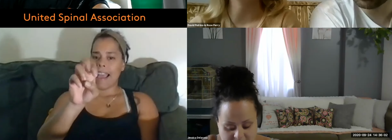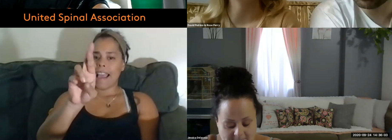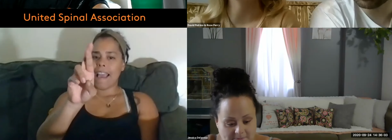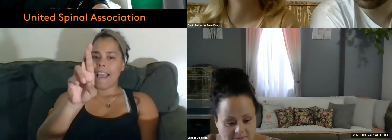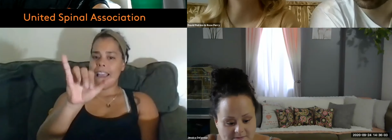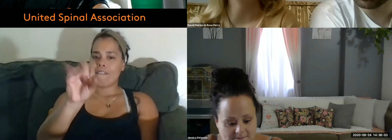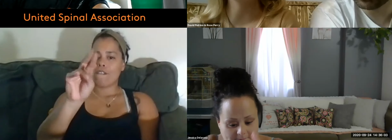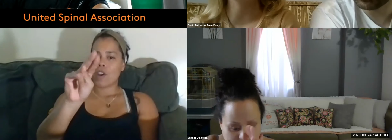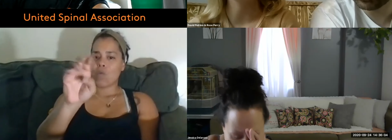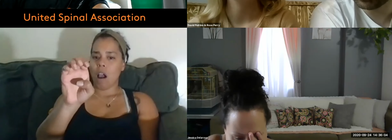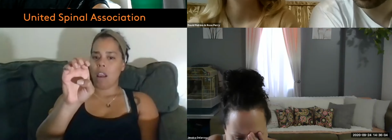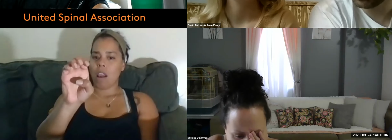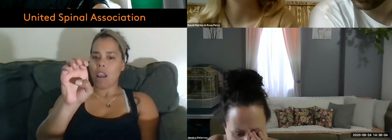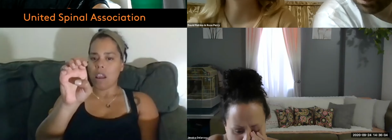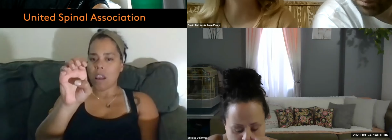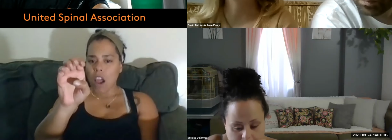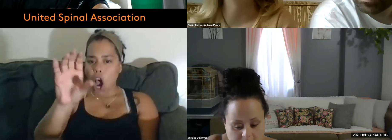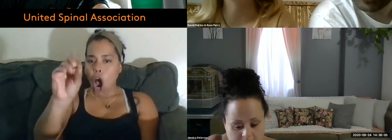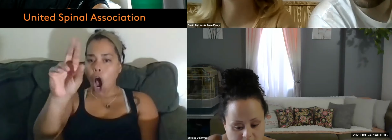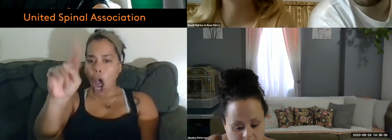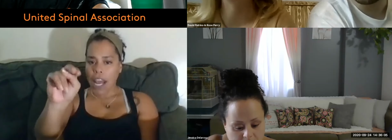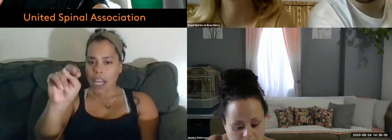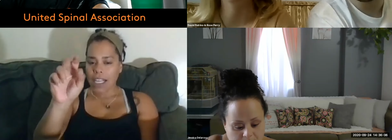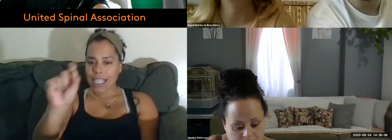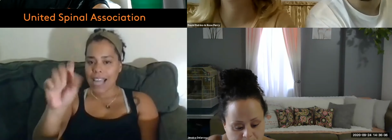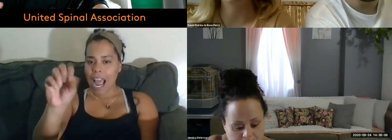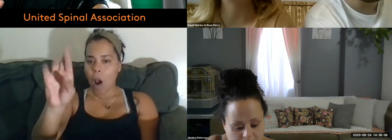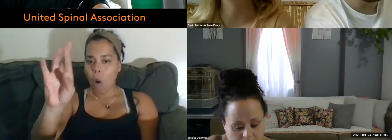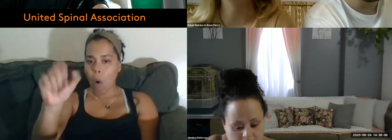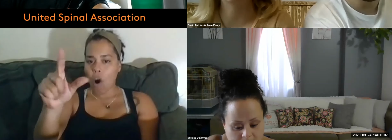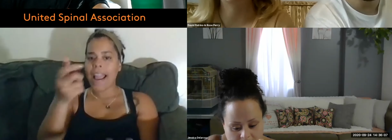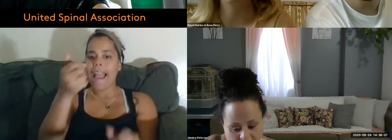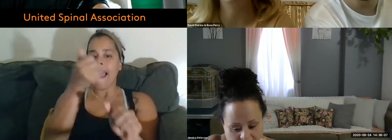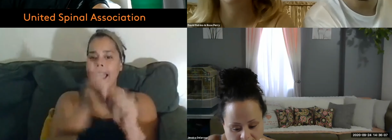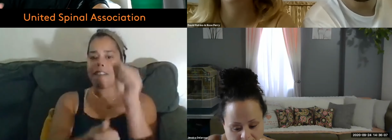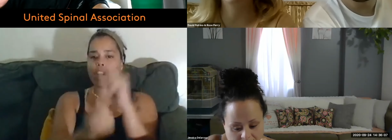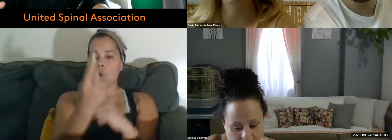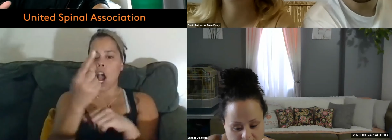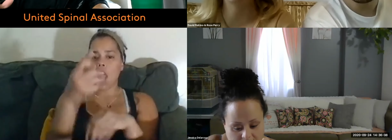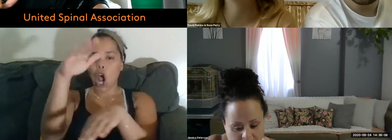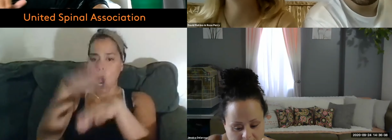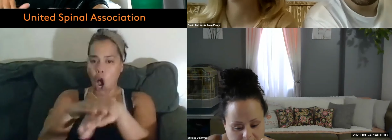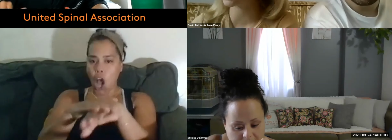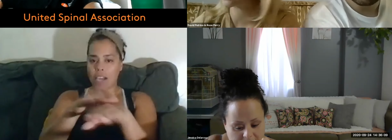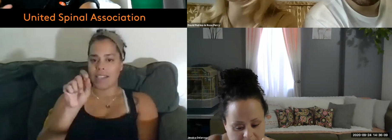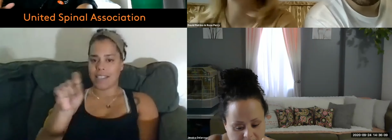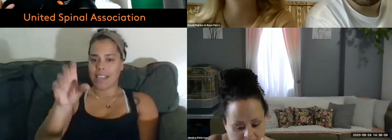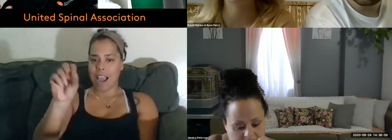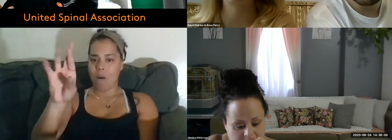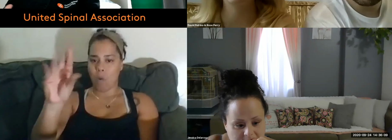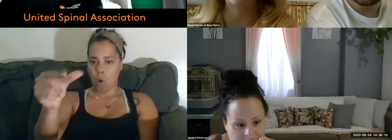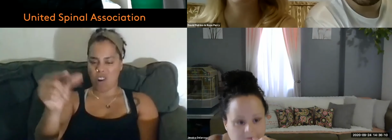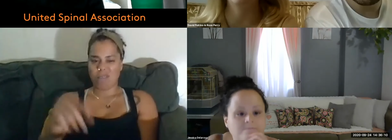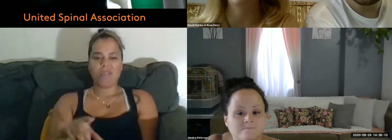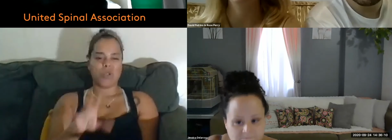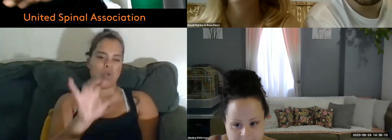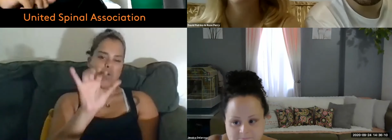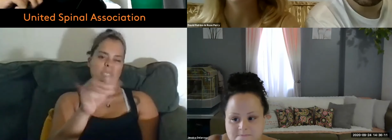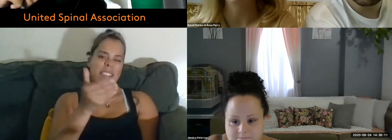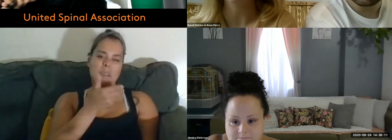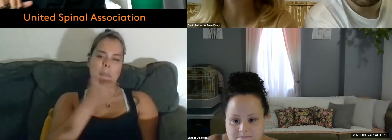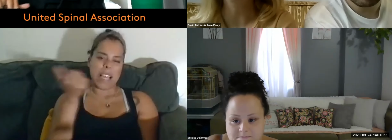zip code and you can see what might be provided at low cost or discounted. So that's the best thing out there to check for that right